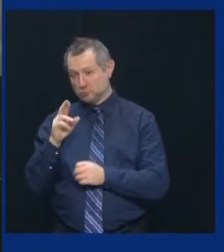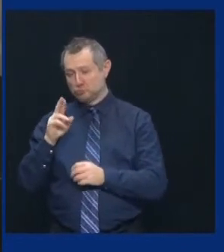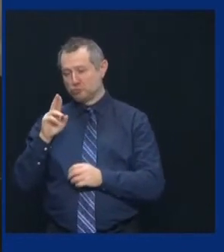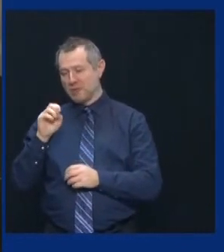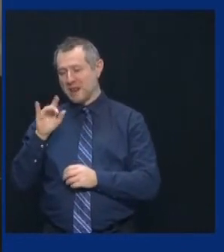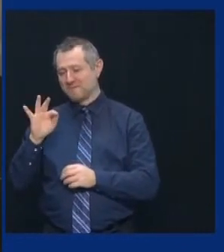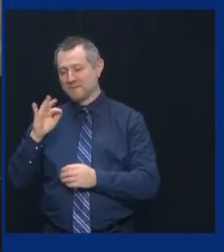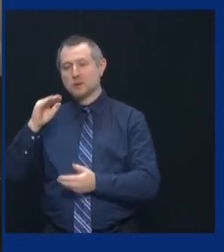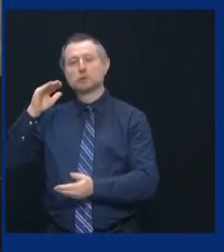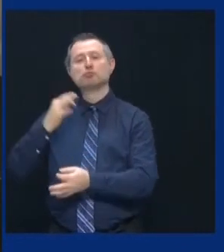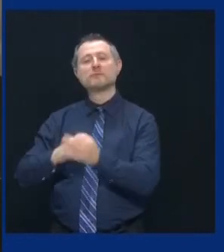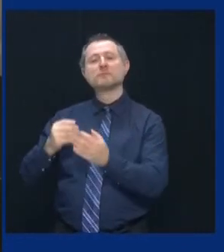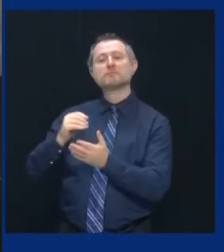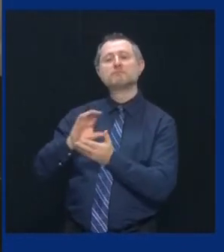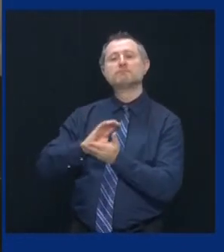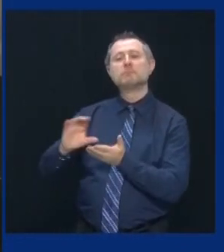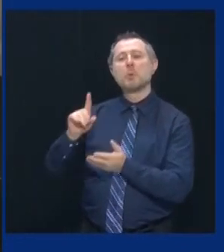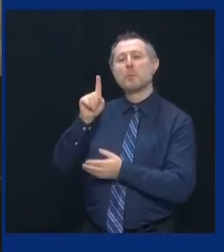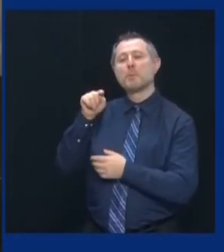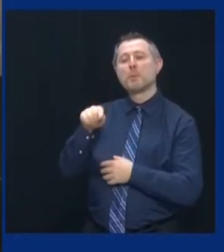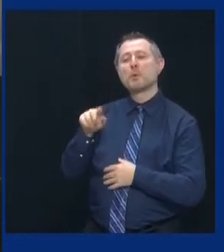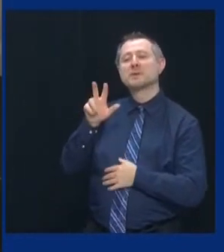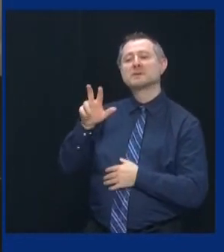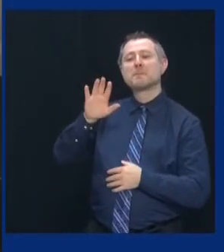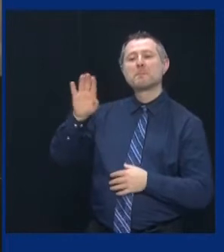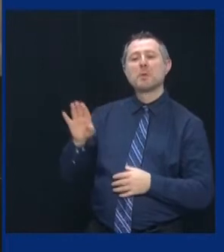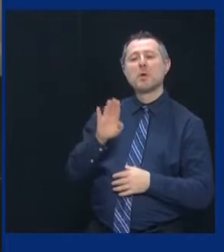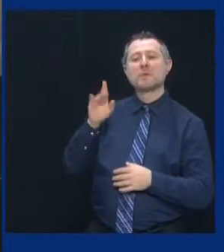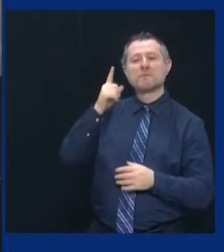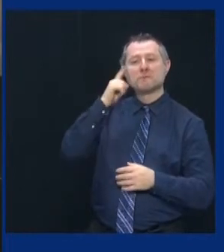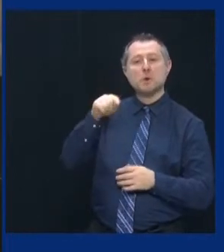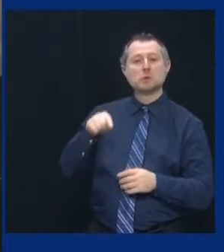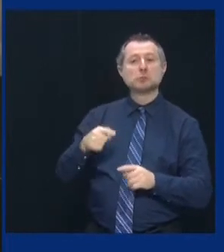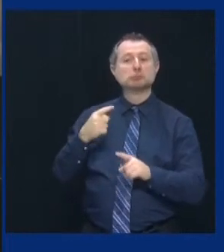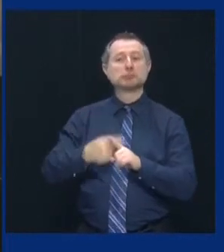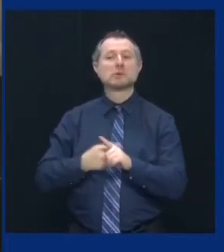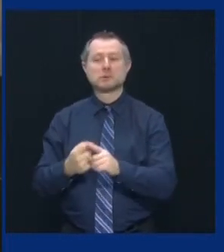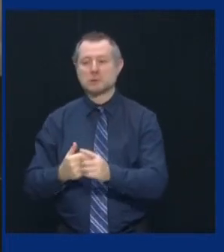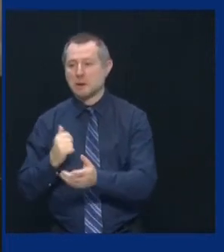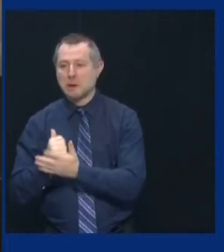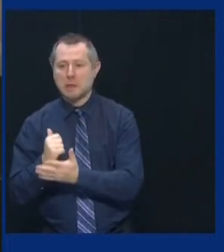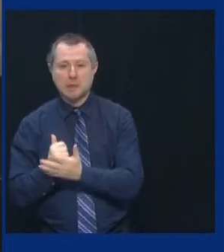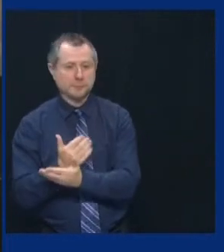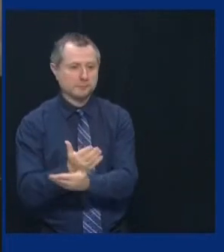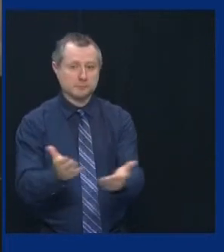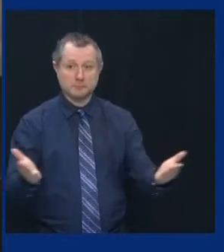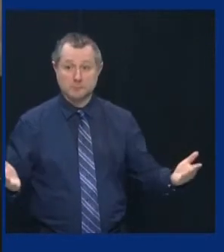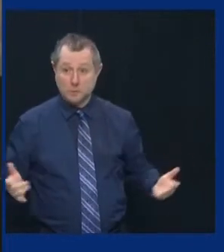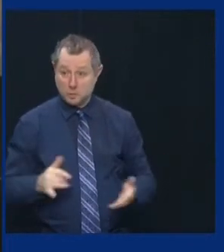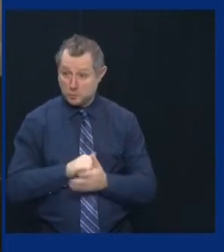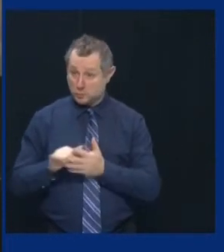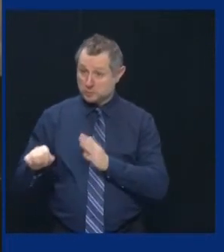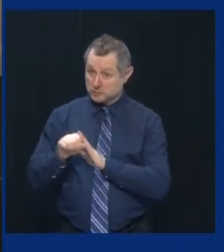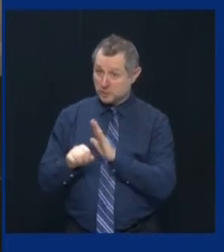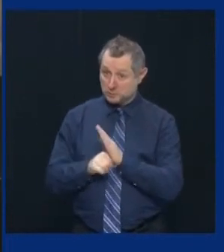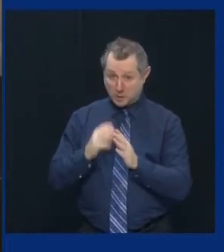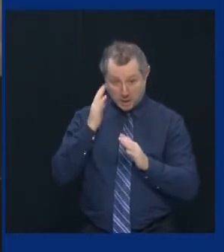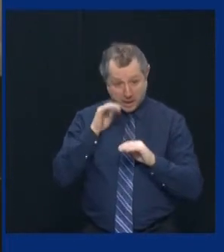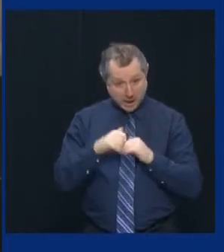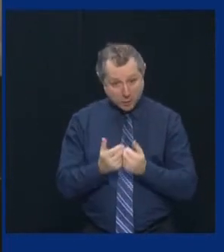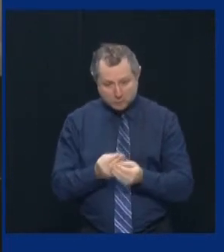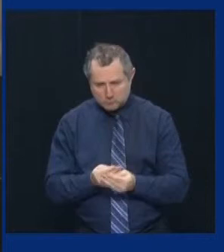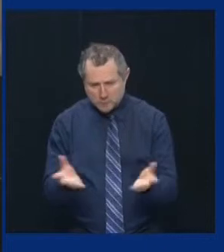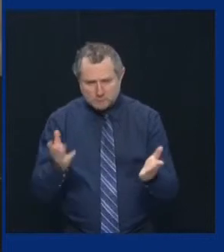rent relief. I'm wondering if the state has developed guidelines or who and how it might be distributing those funds.